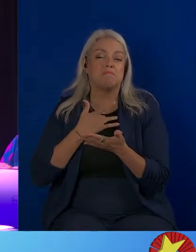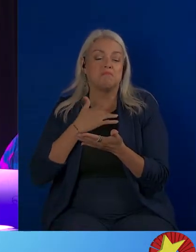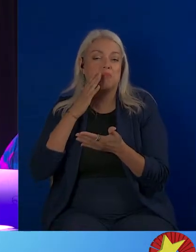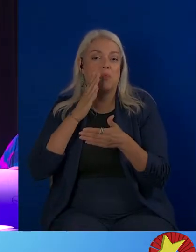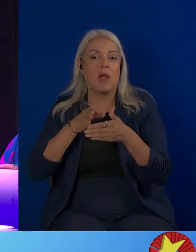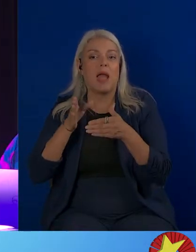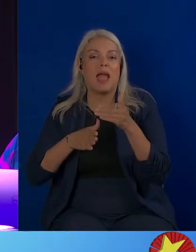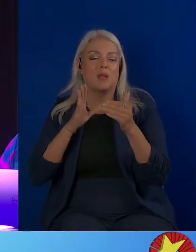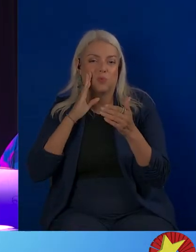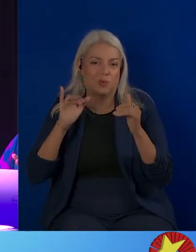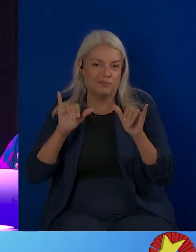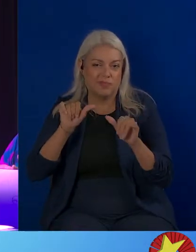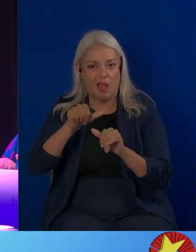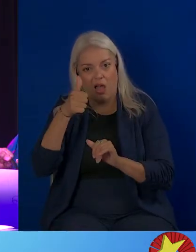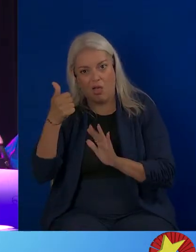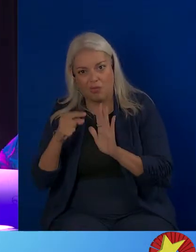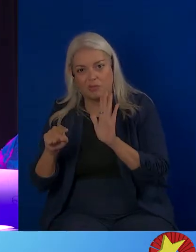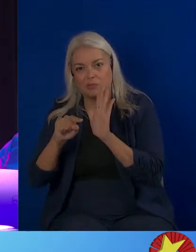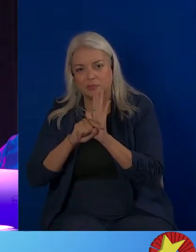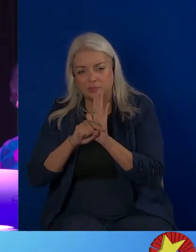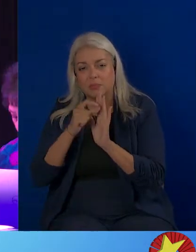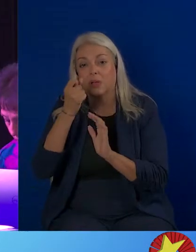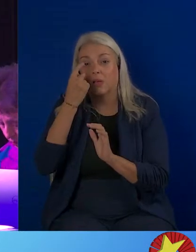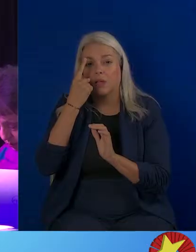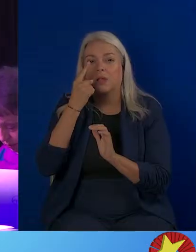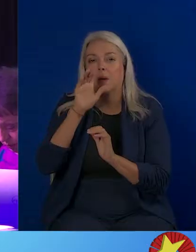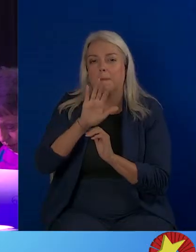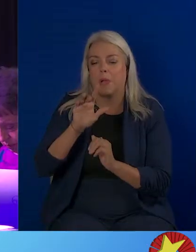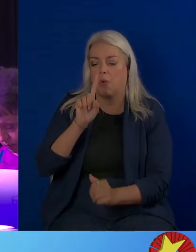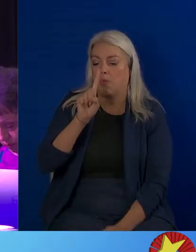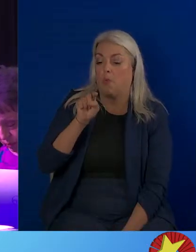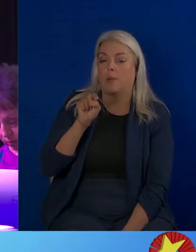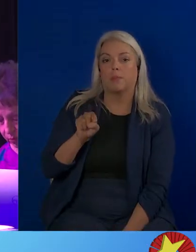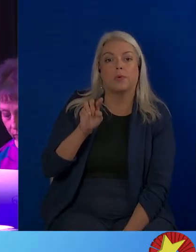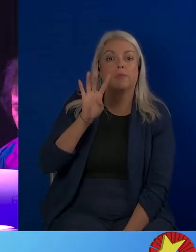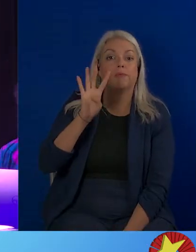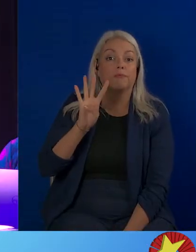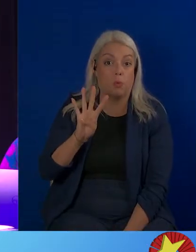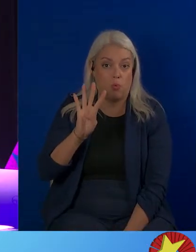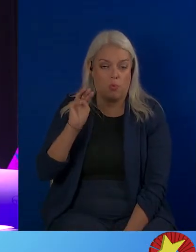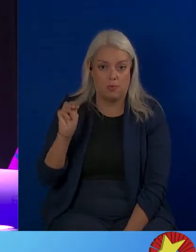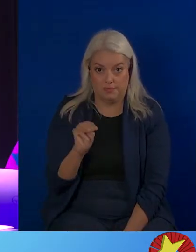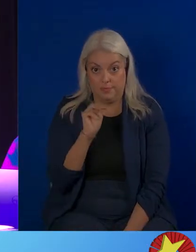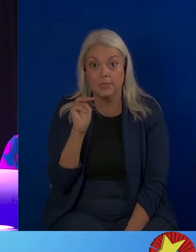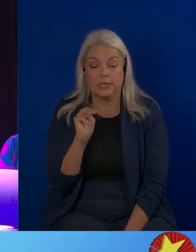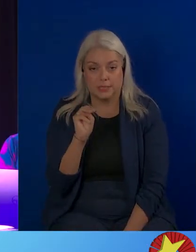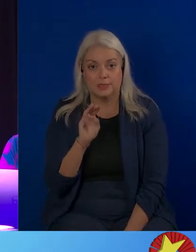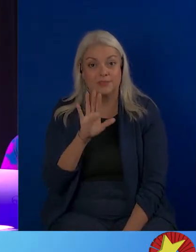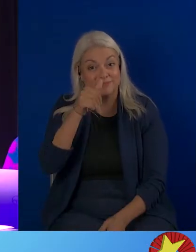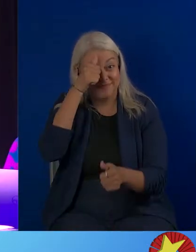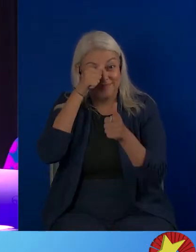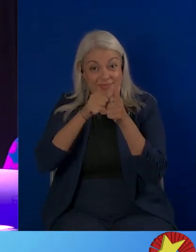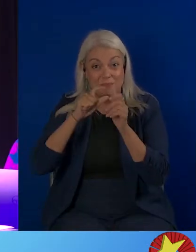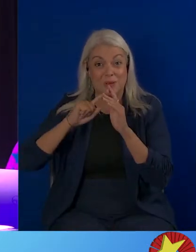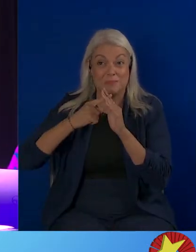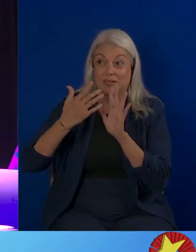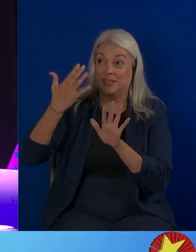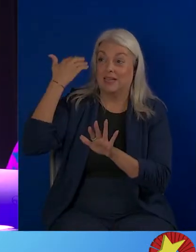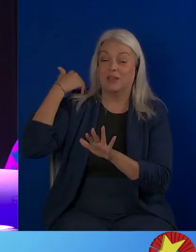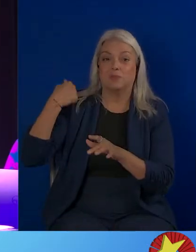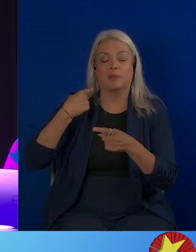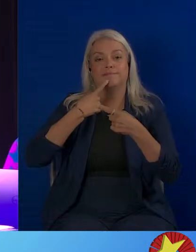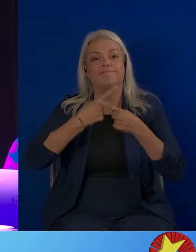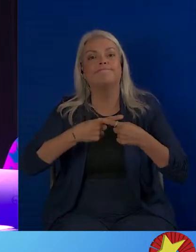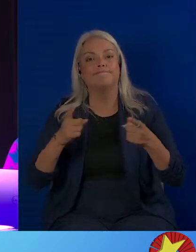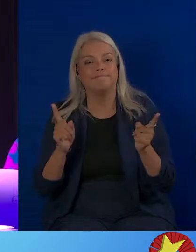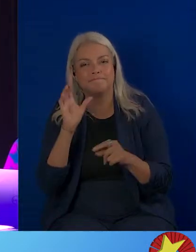another shortfall, closer to about $1.4 million. If you recall, earlier in the year, we